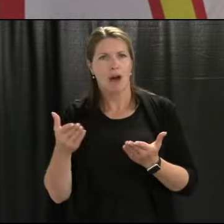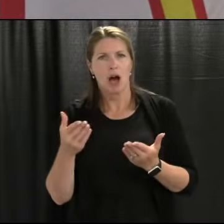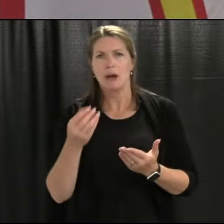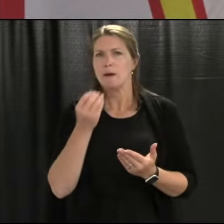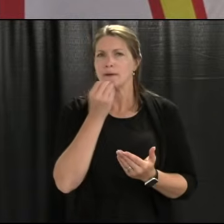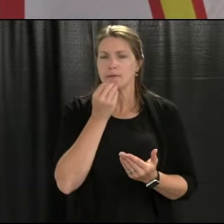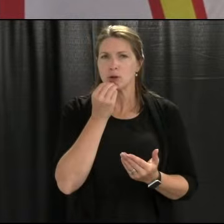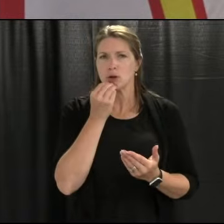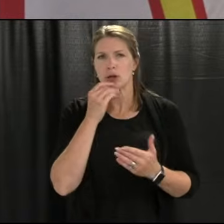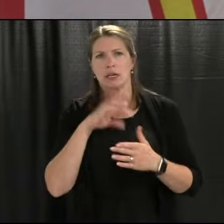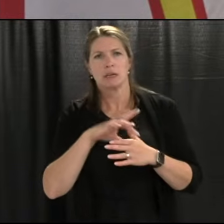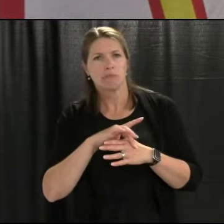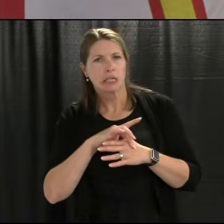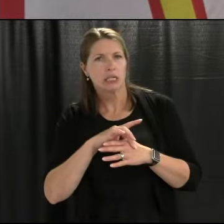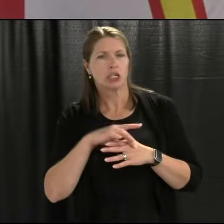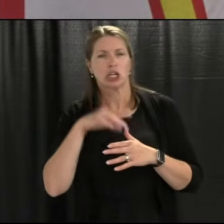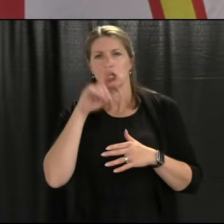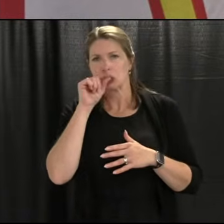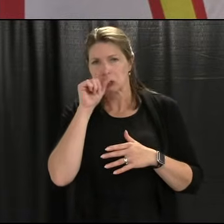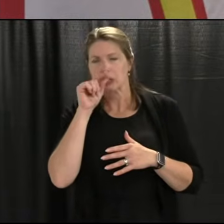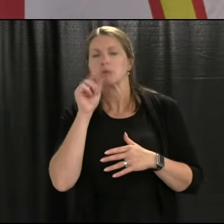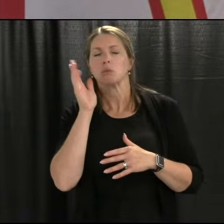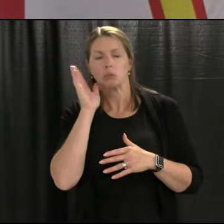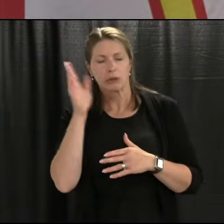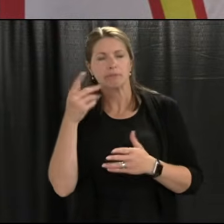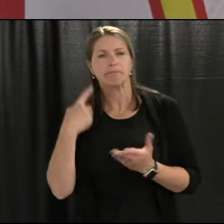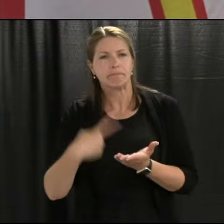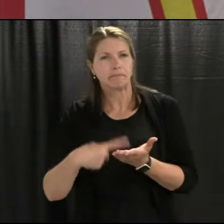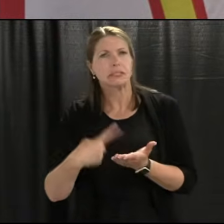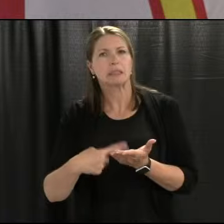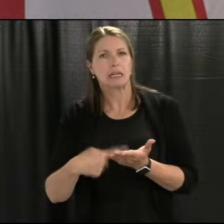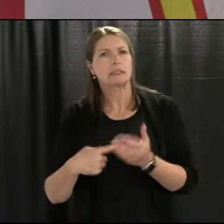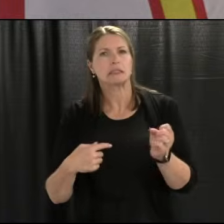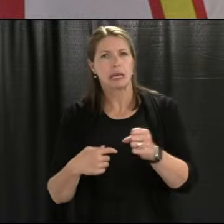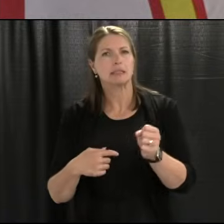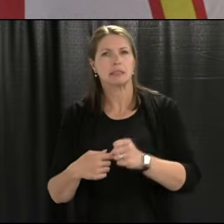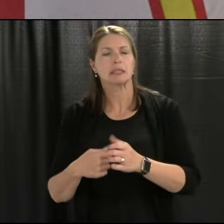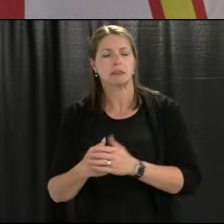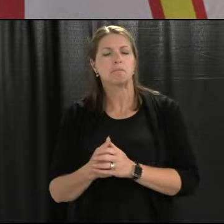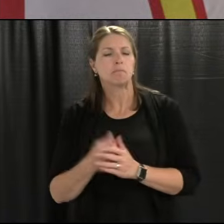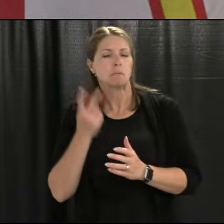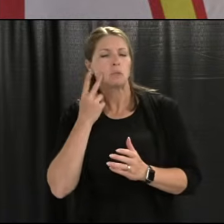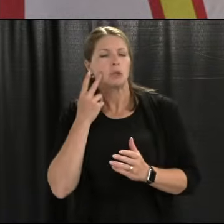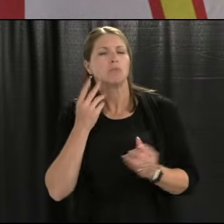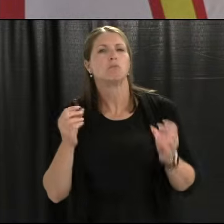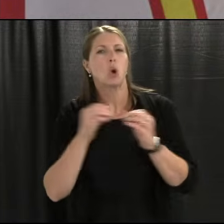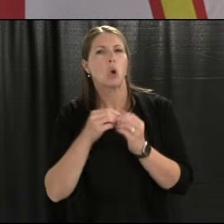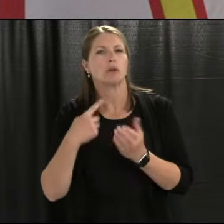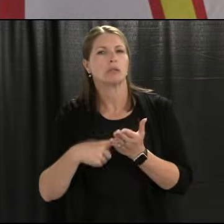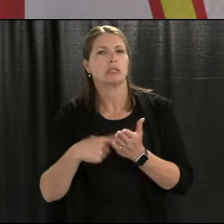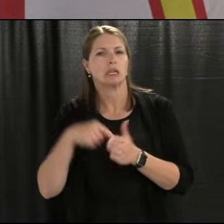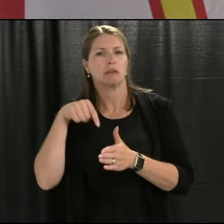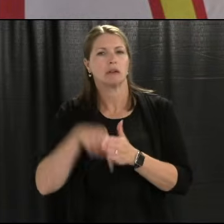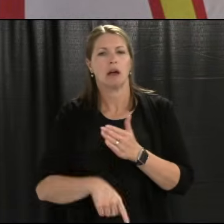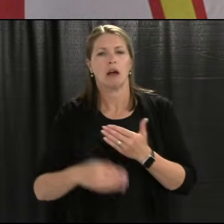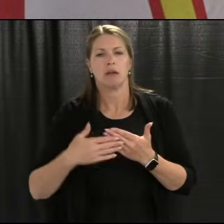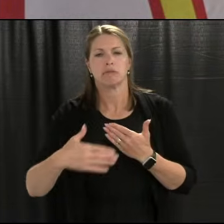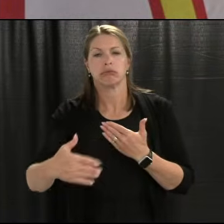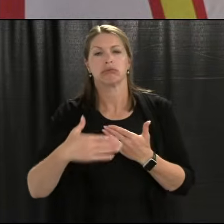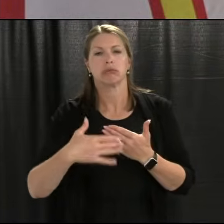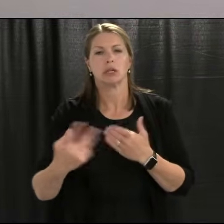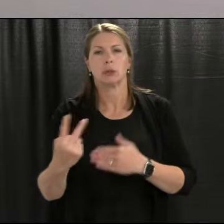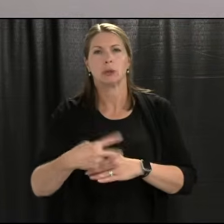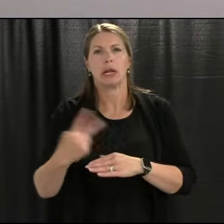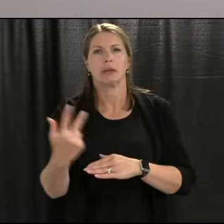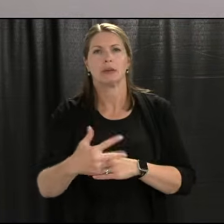anyways, so we'll have to look at that and any other things that arise over the next number of days. Do we know what's happening with the chickens at that site now?